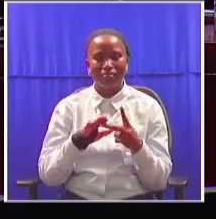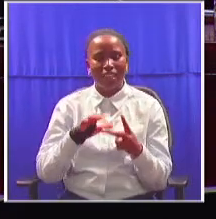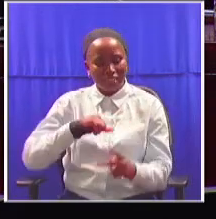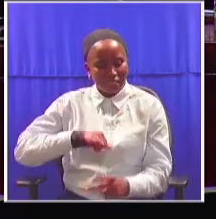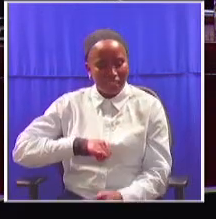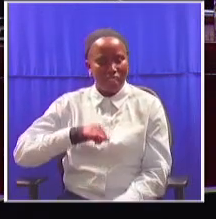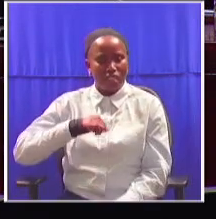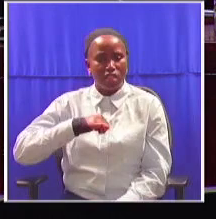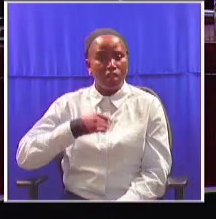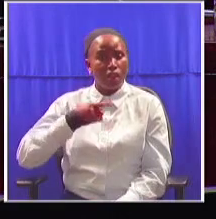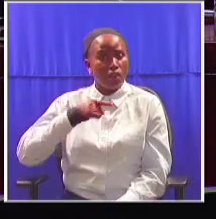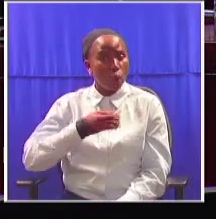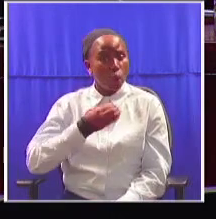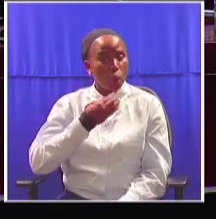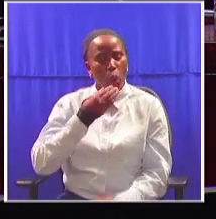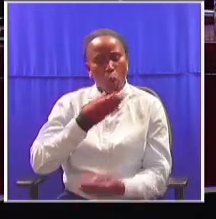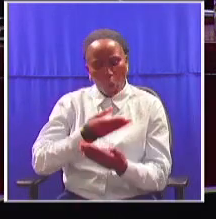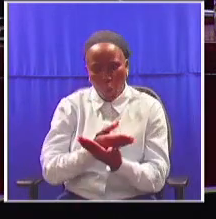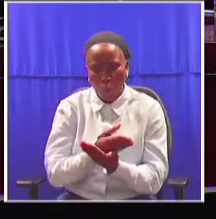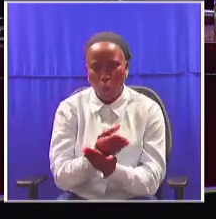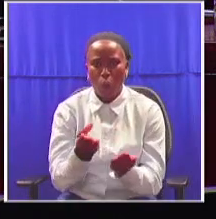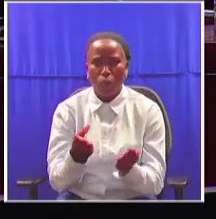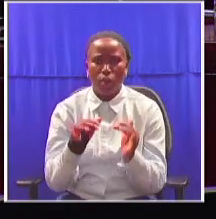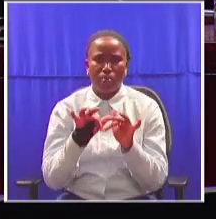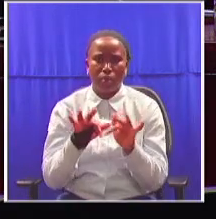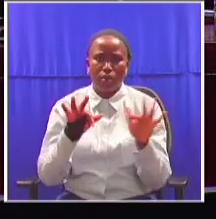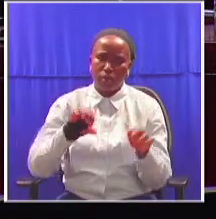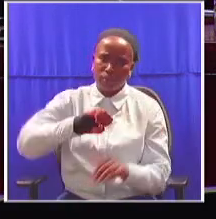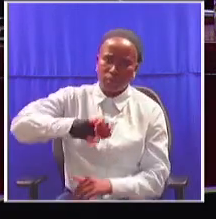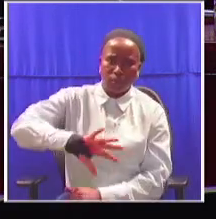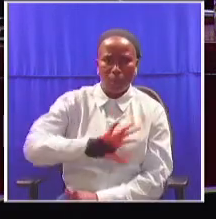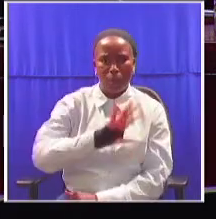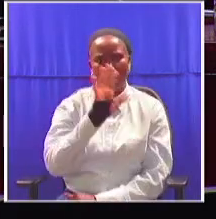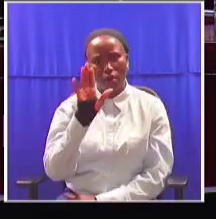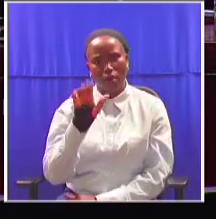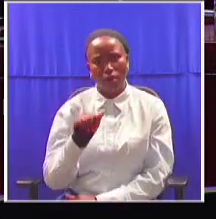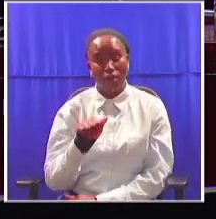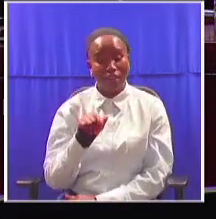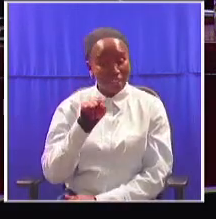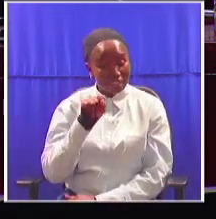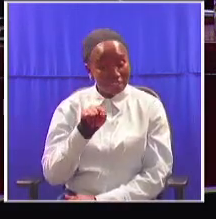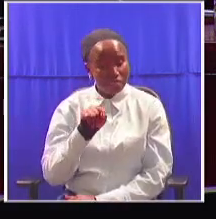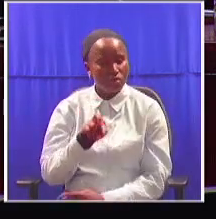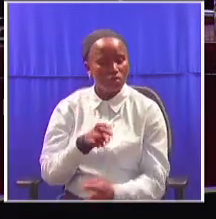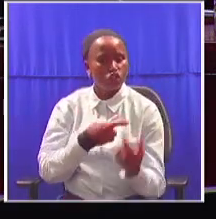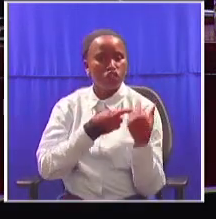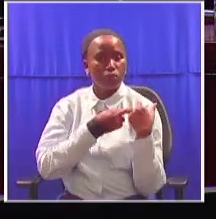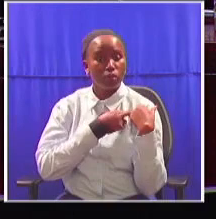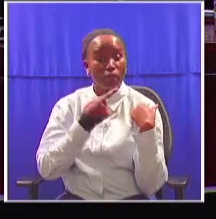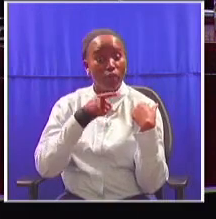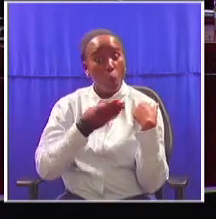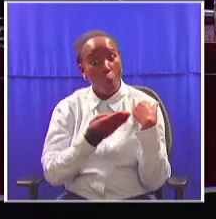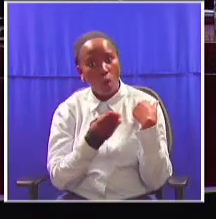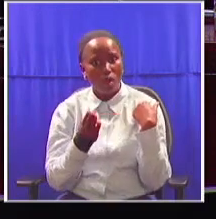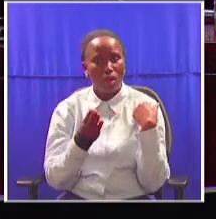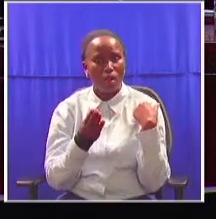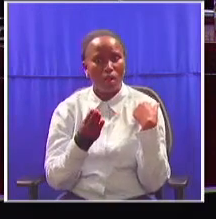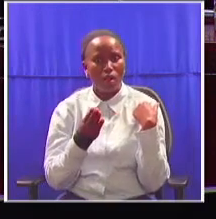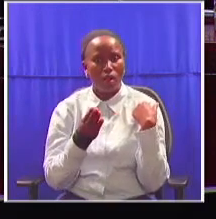African. This shared responsibility reaches beyond the